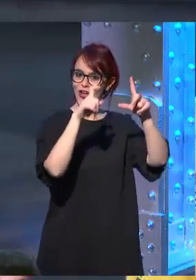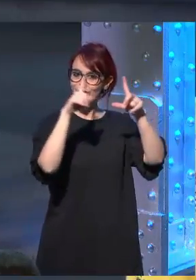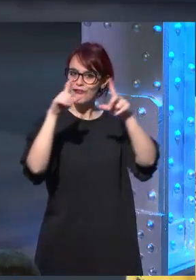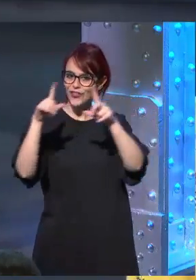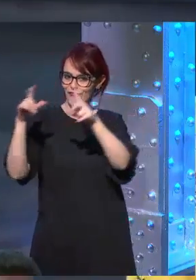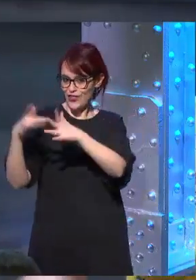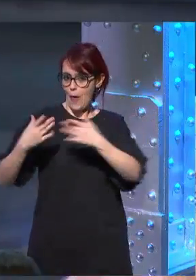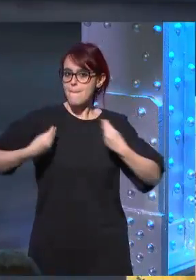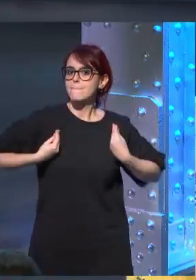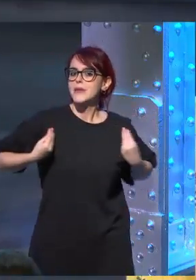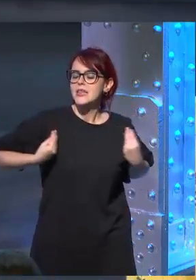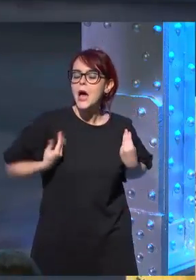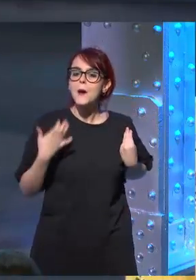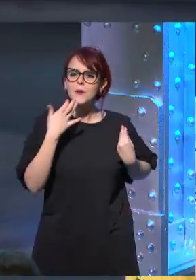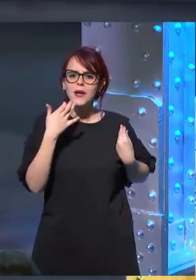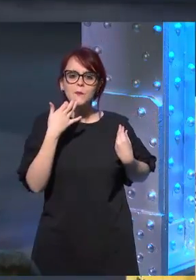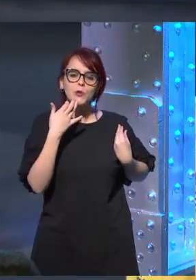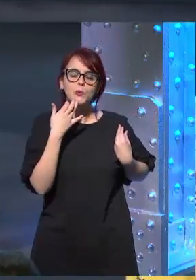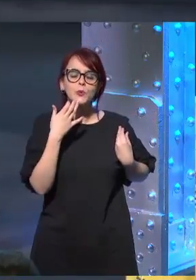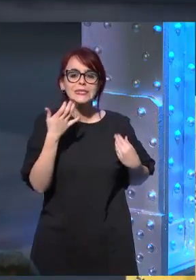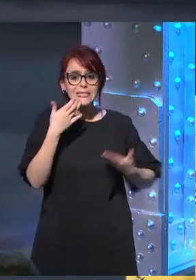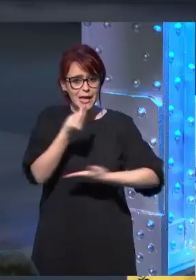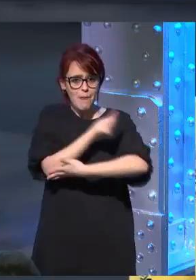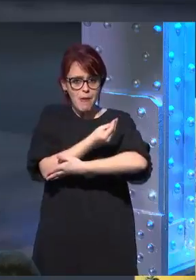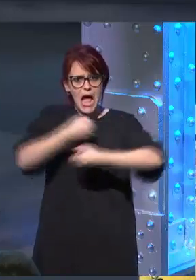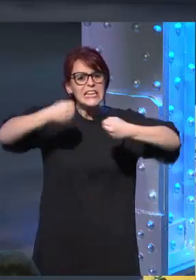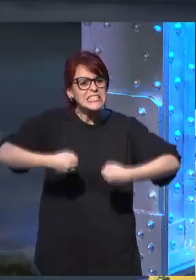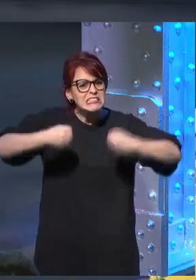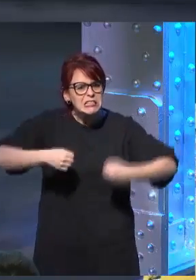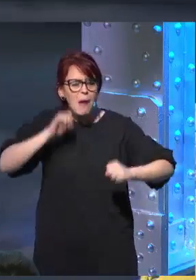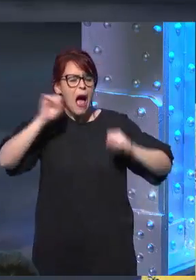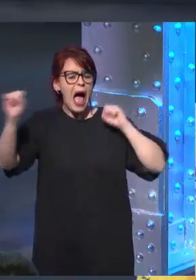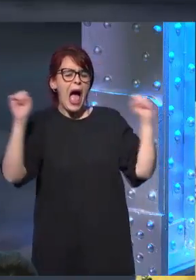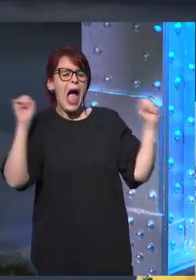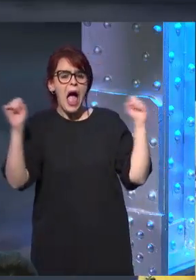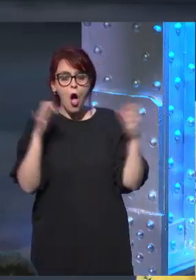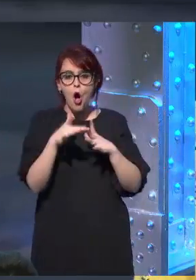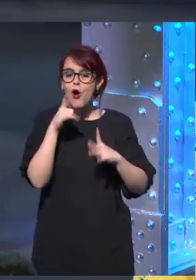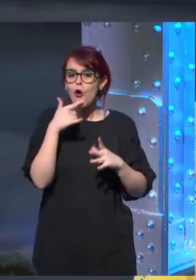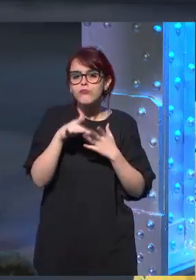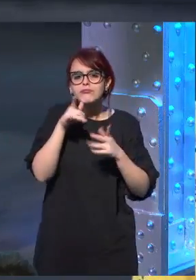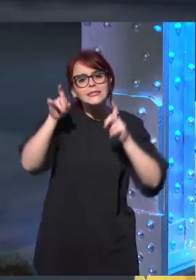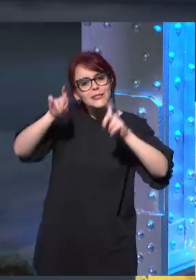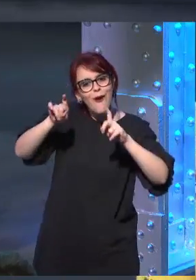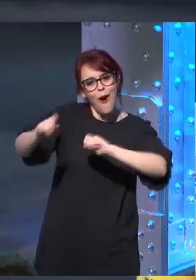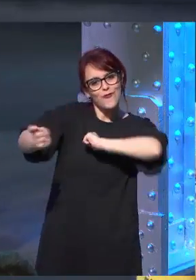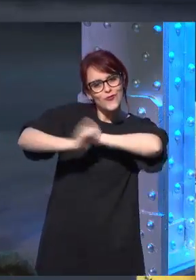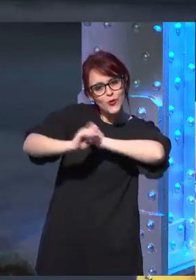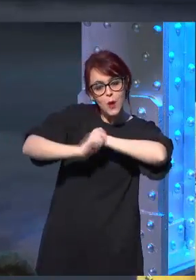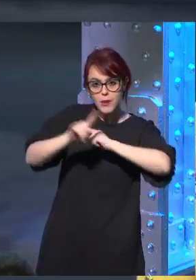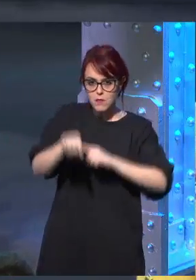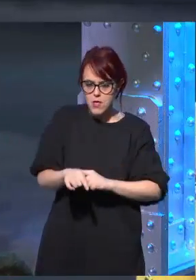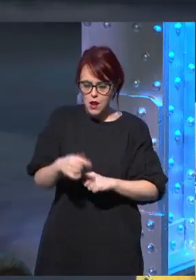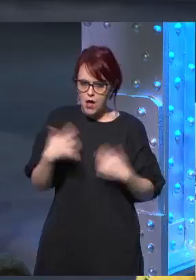specific moments and specific aspects of their lives to see how they manage when their children get